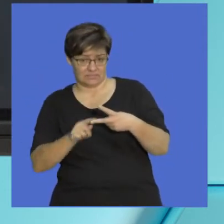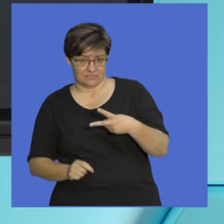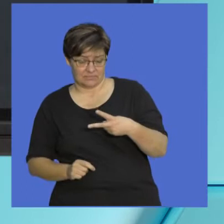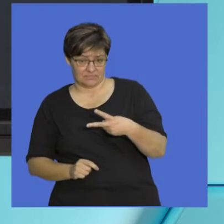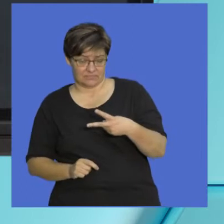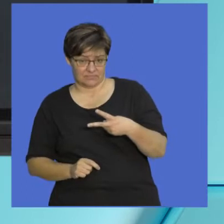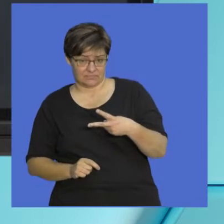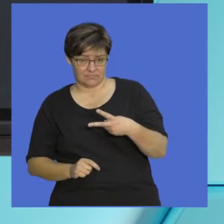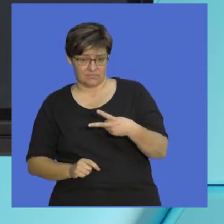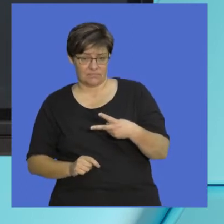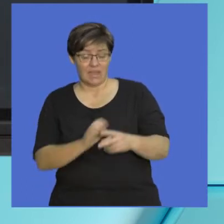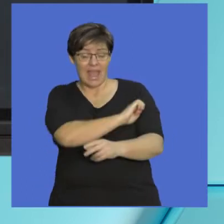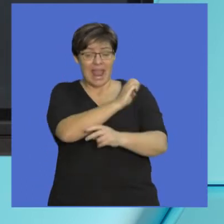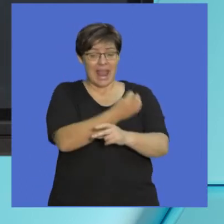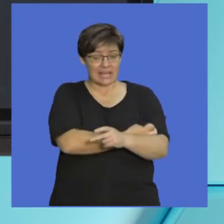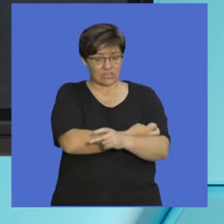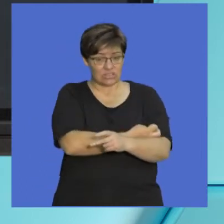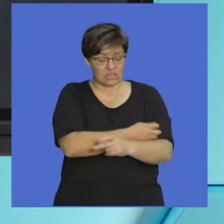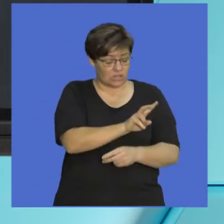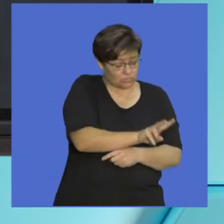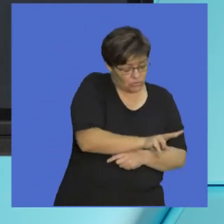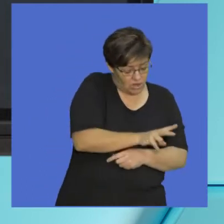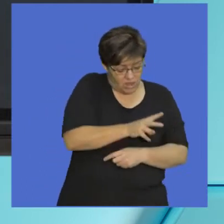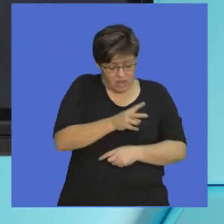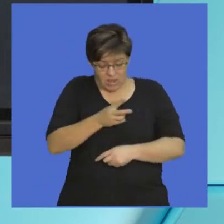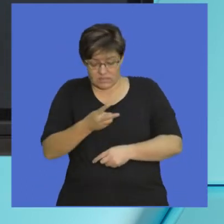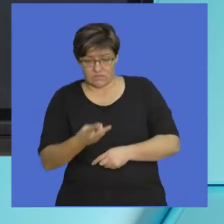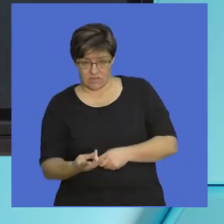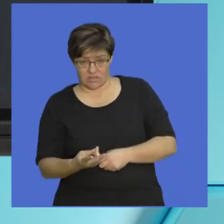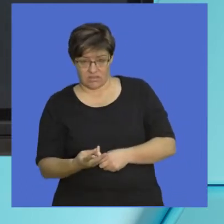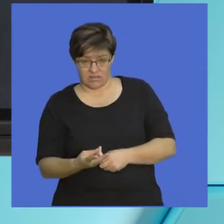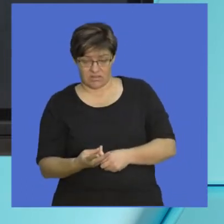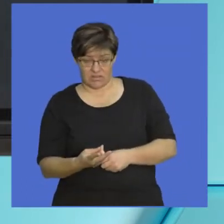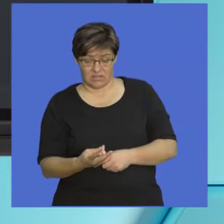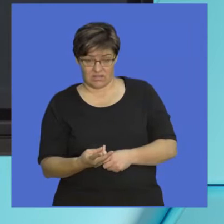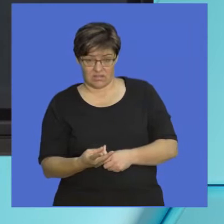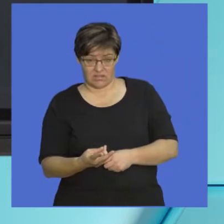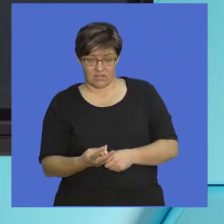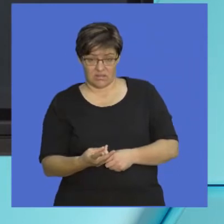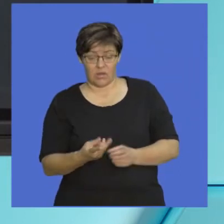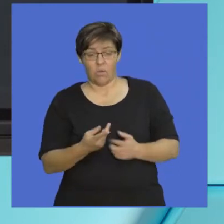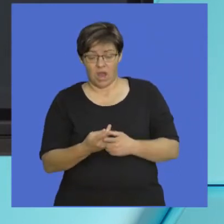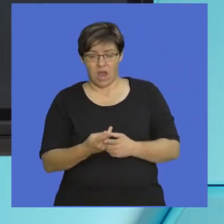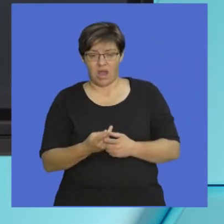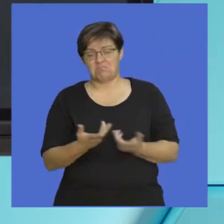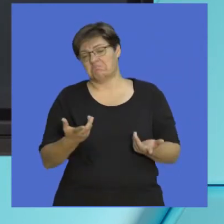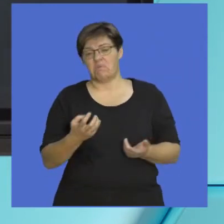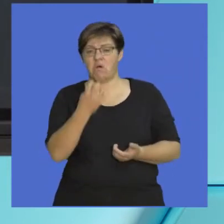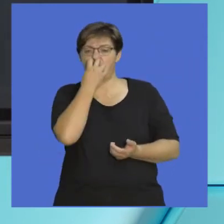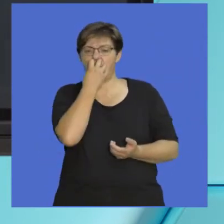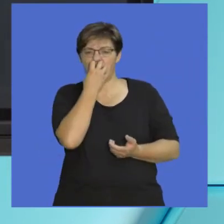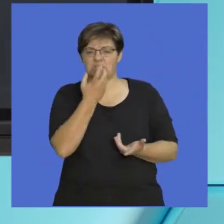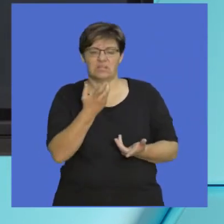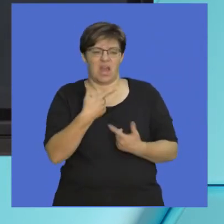if you compare the amount of energy transferred, you know, from one form to the other by a heating element, let's